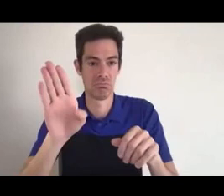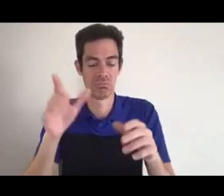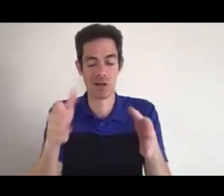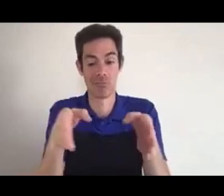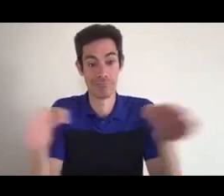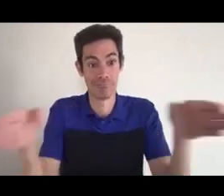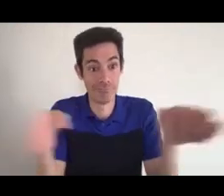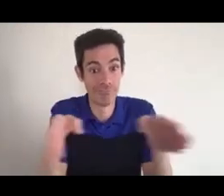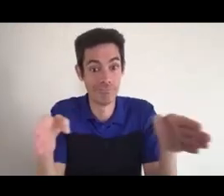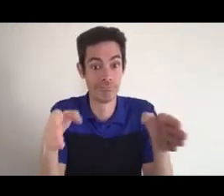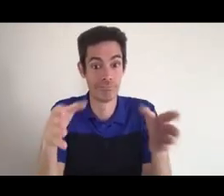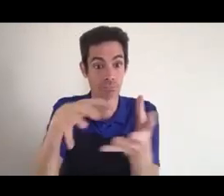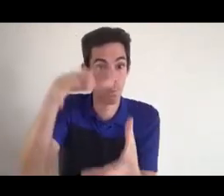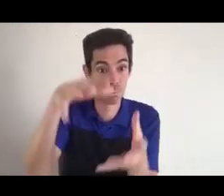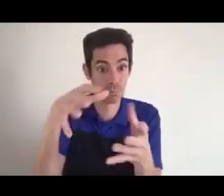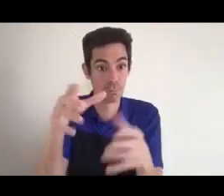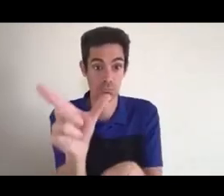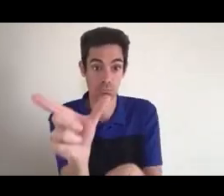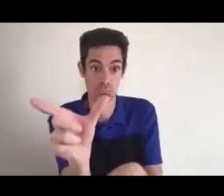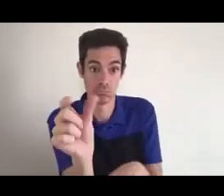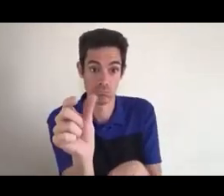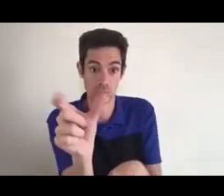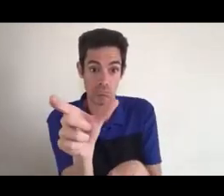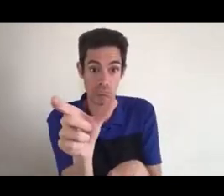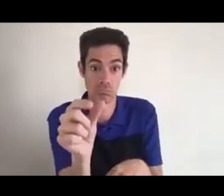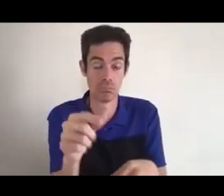can show with your